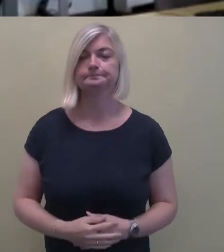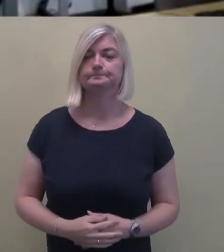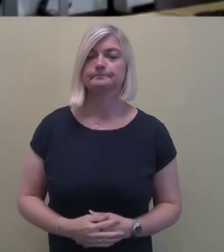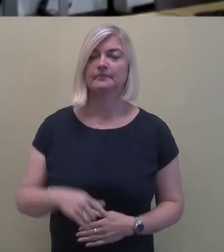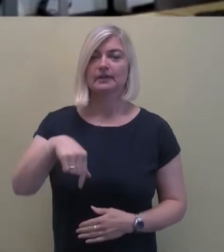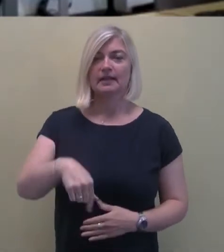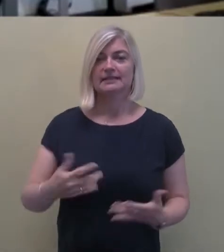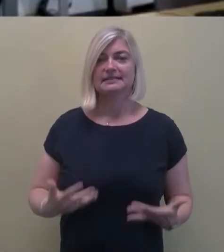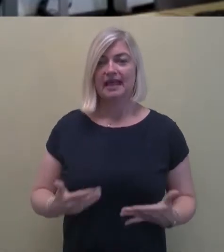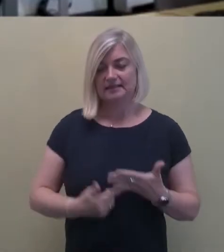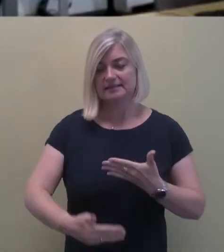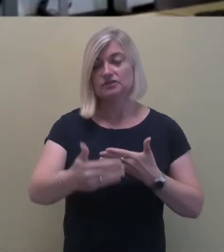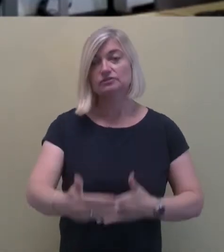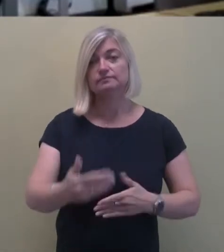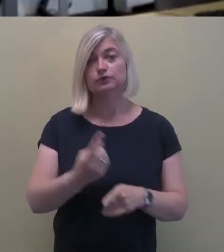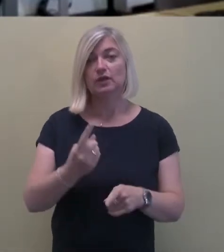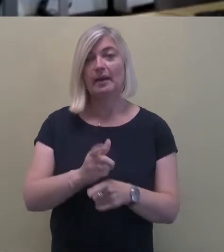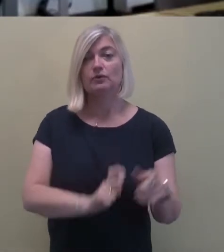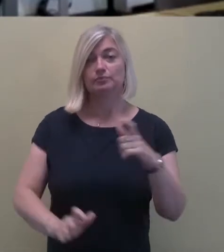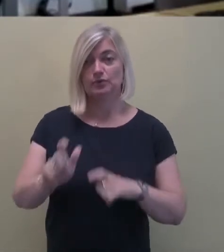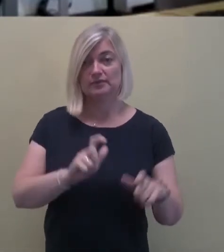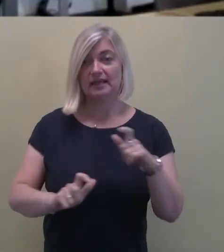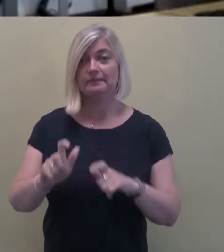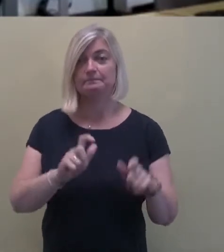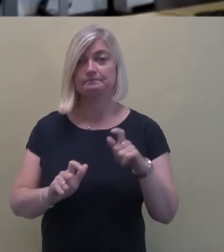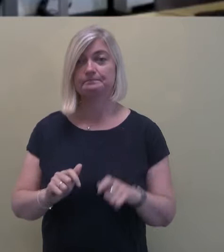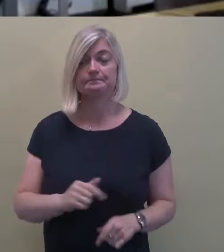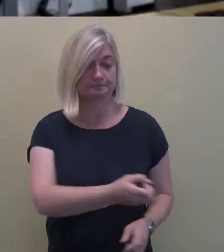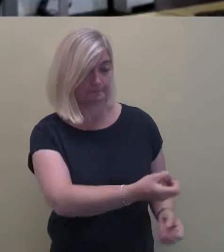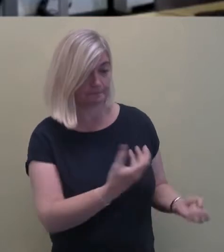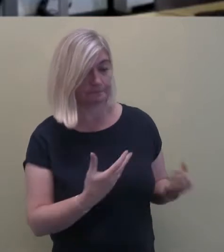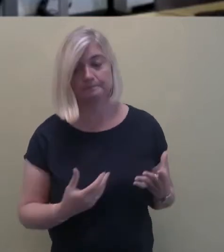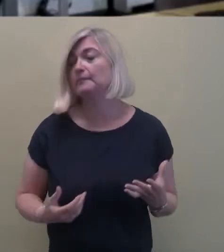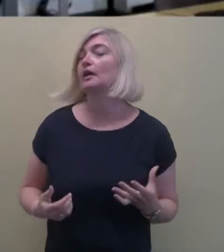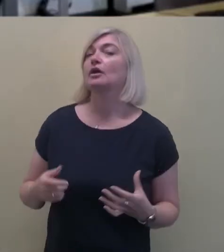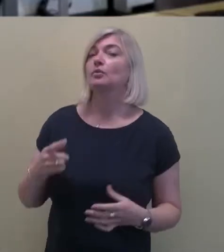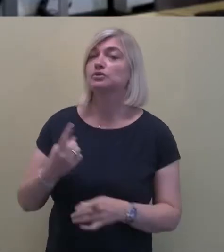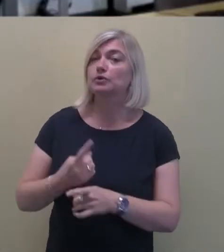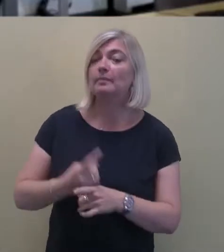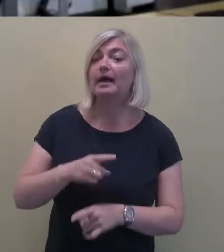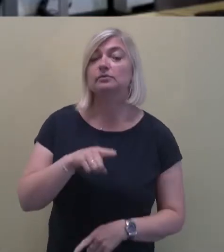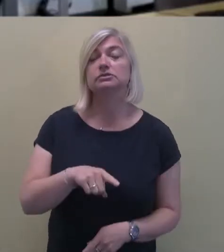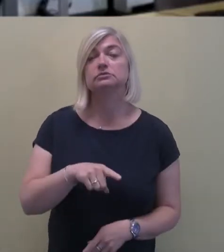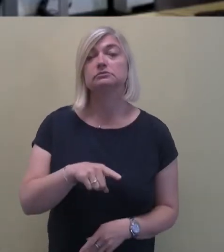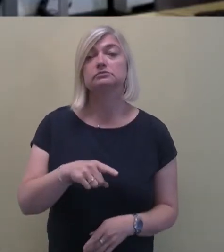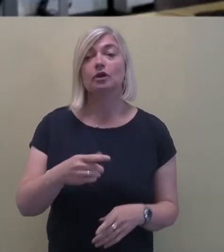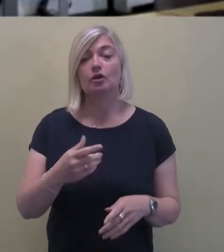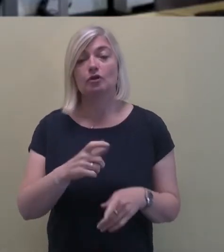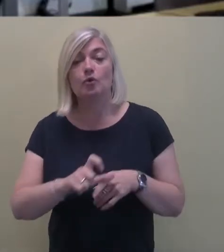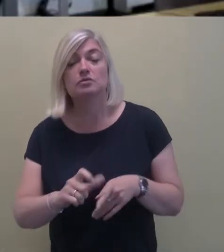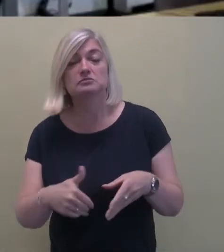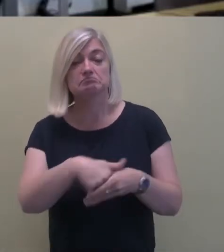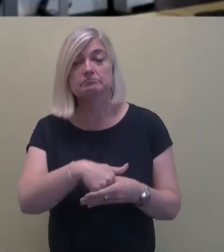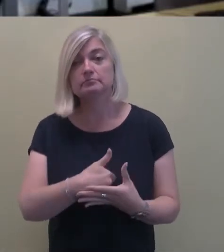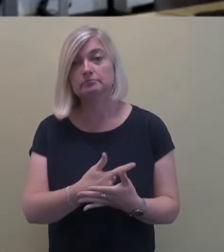session about fashion, and then on the following Monday we have a session about plumbing, and both of those sessions are they'll be live at